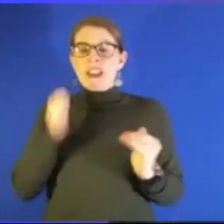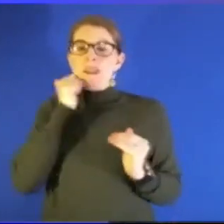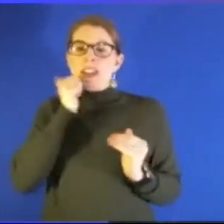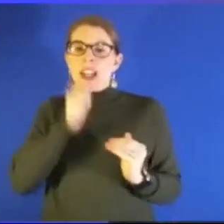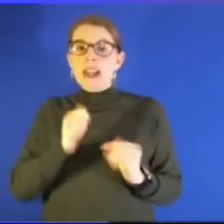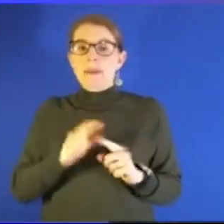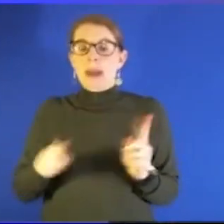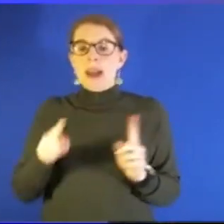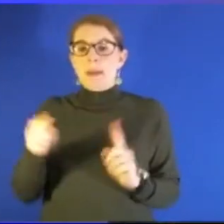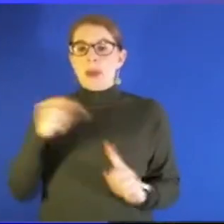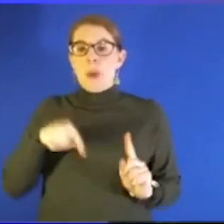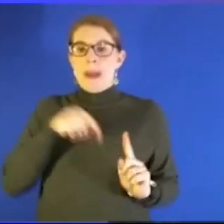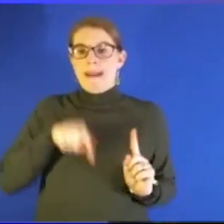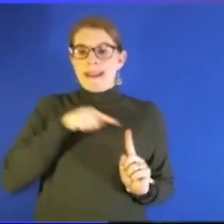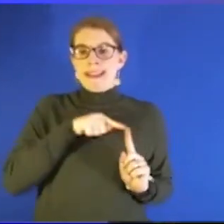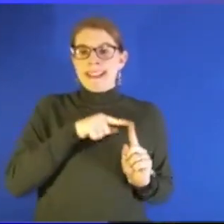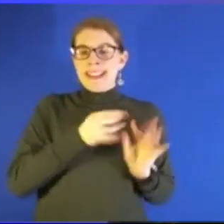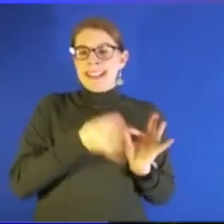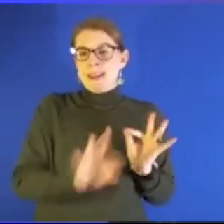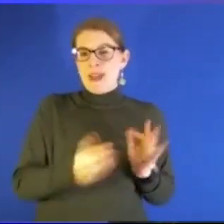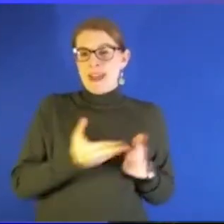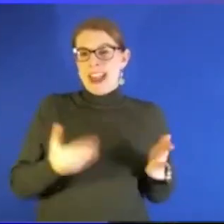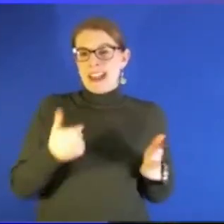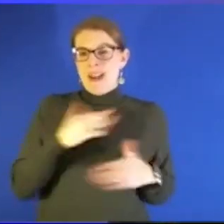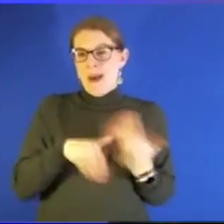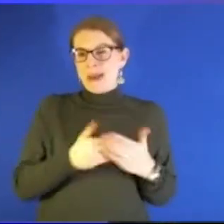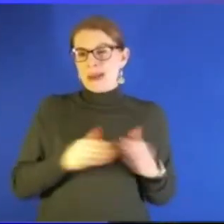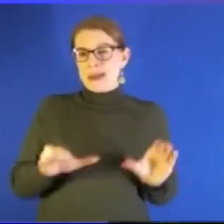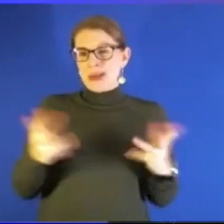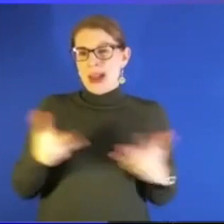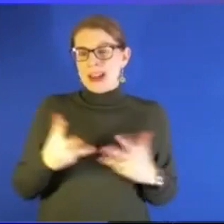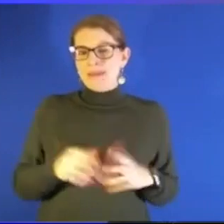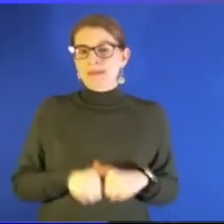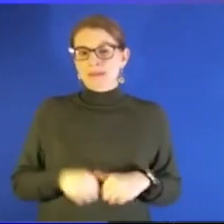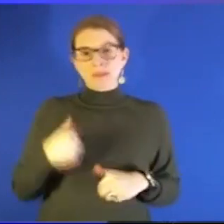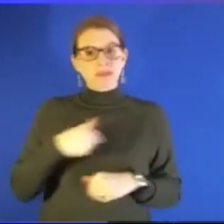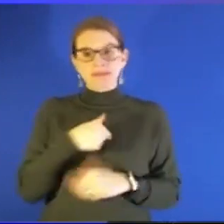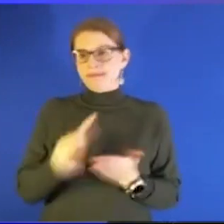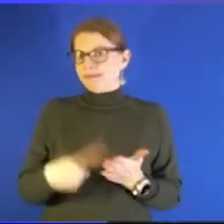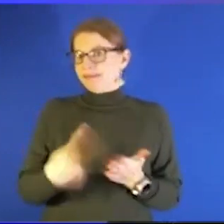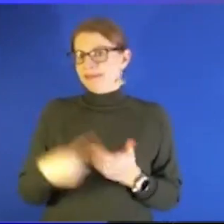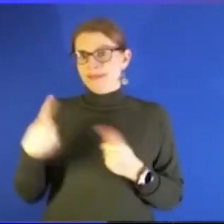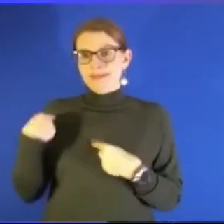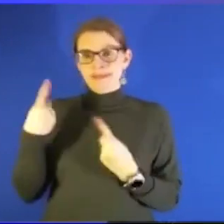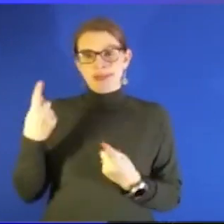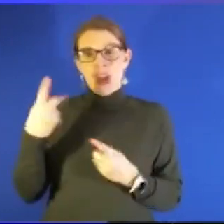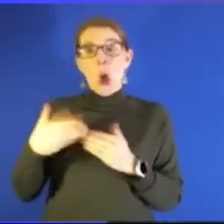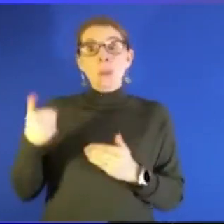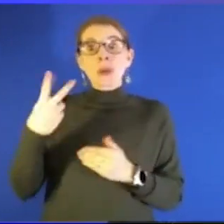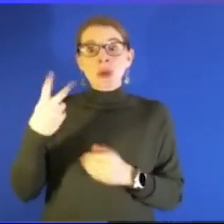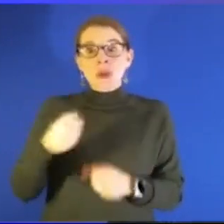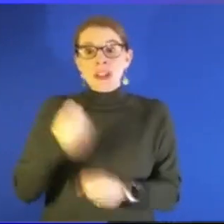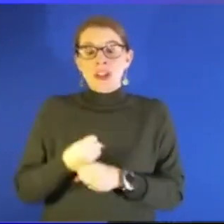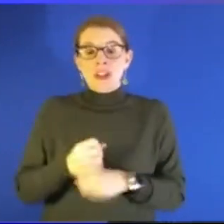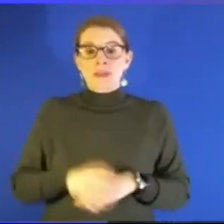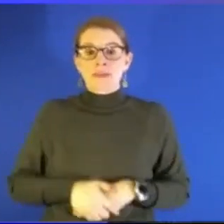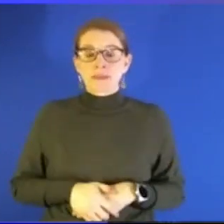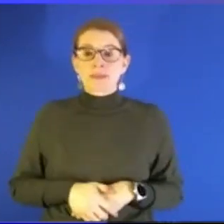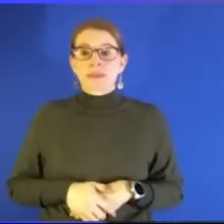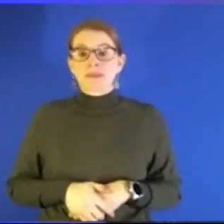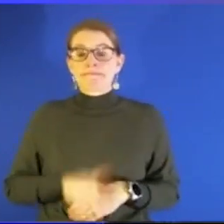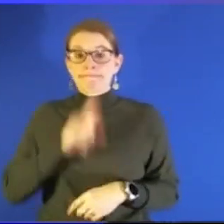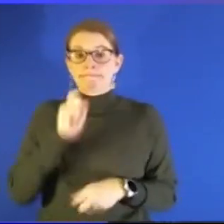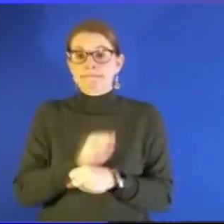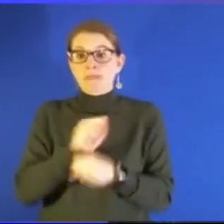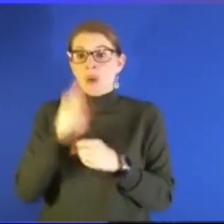to the most simple thing that we can all do, and it is what we've talked about for almost 2 years. That really will quiet this virus